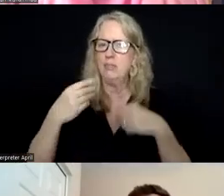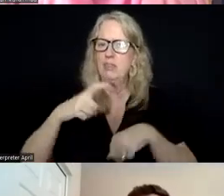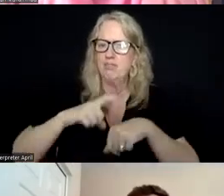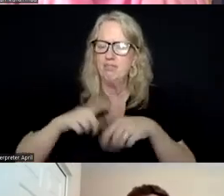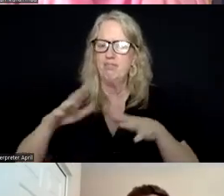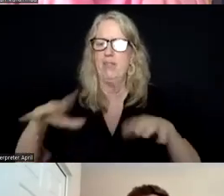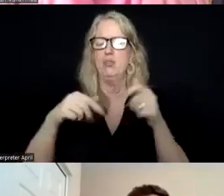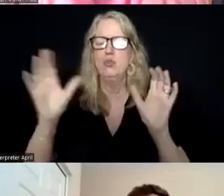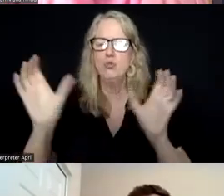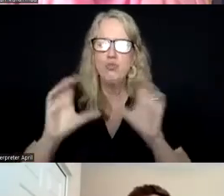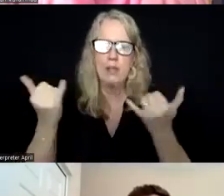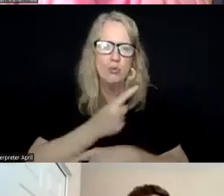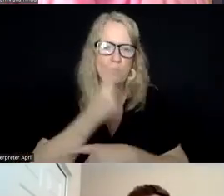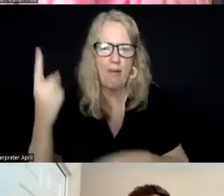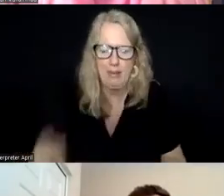Backpack today.